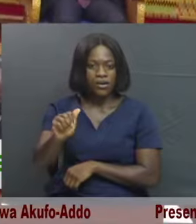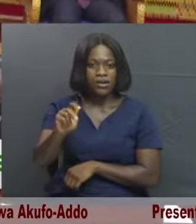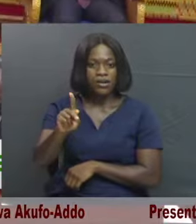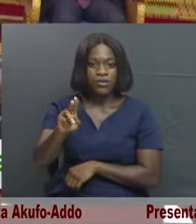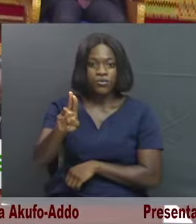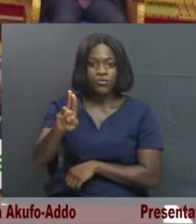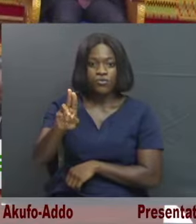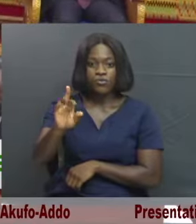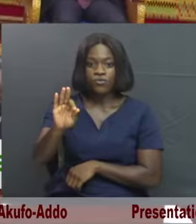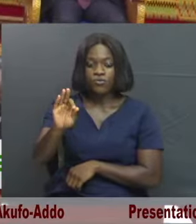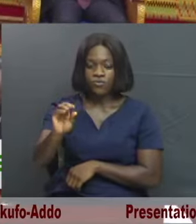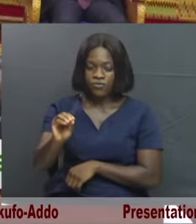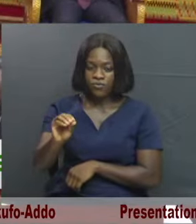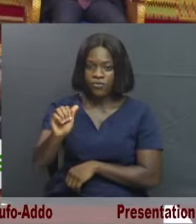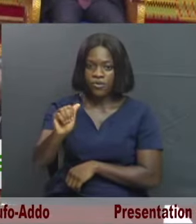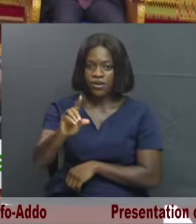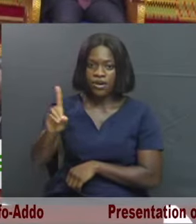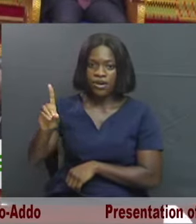akuu